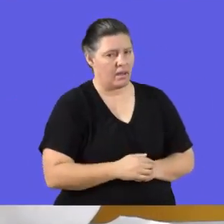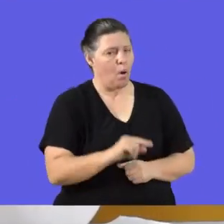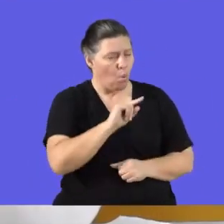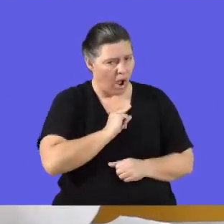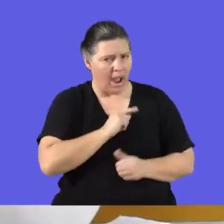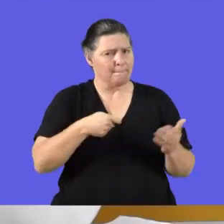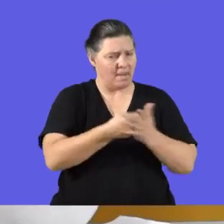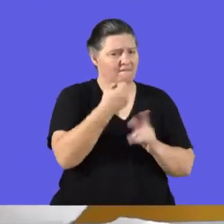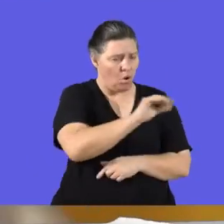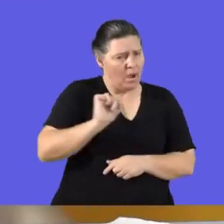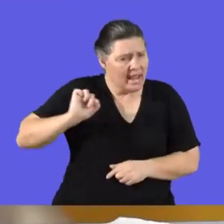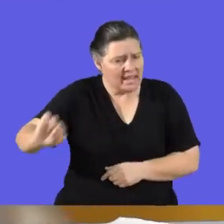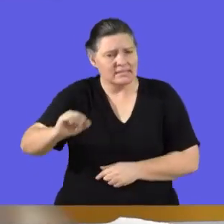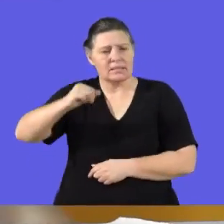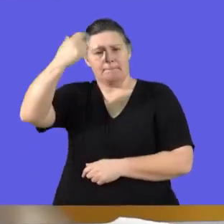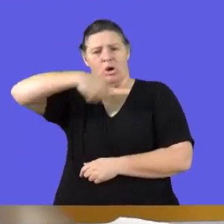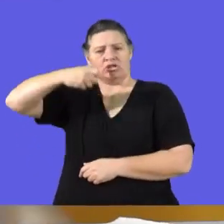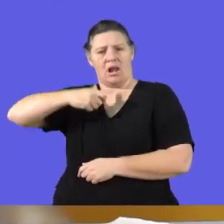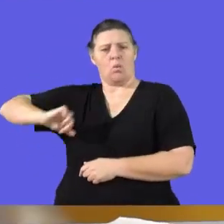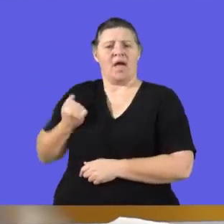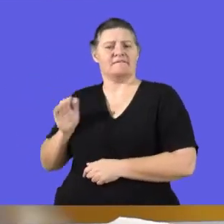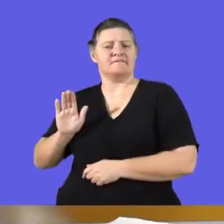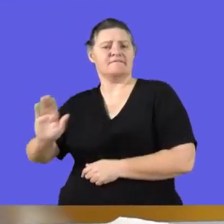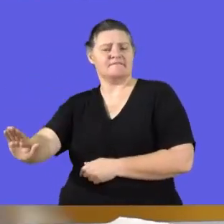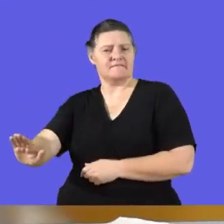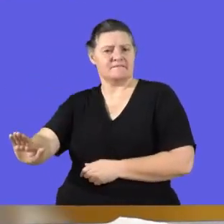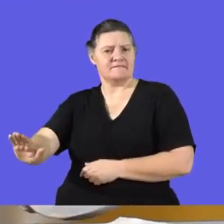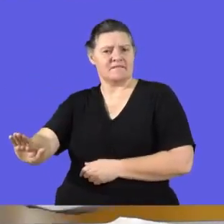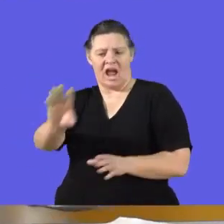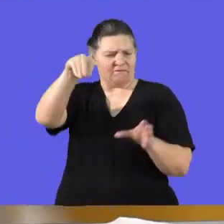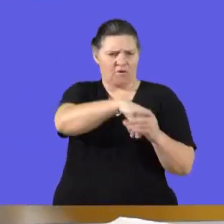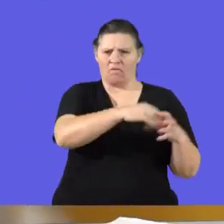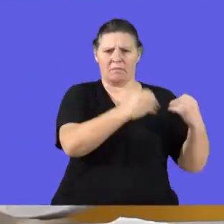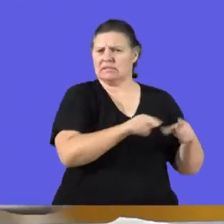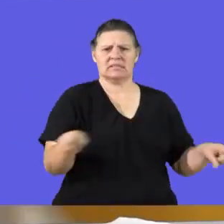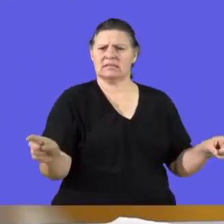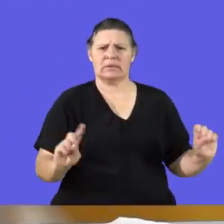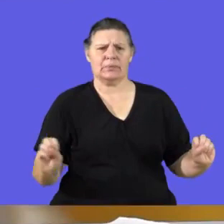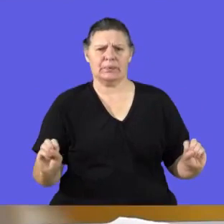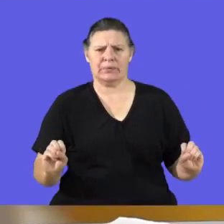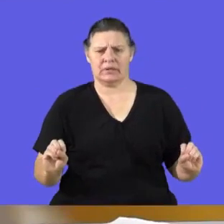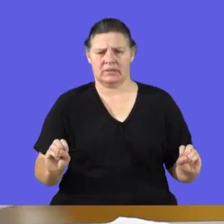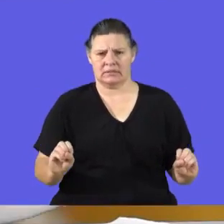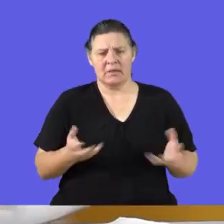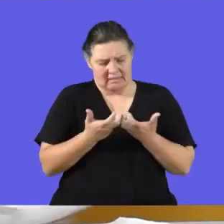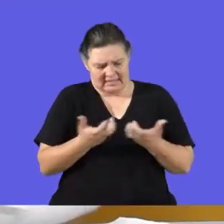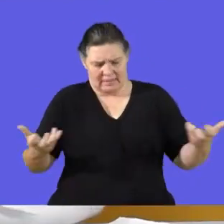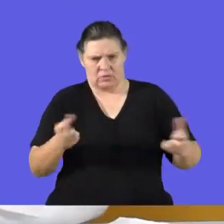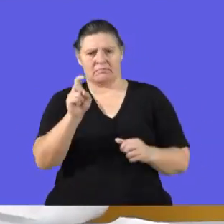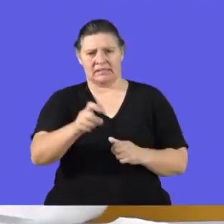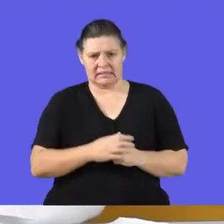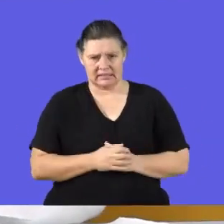books of the business. His personal affairs should be kept separate from the affairs of